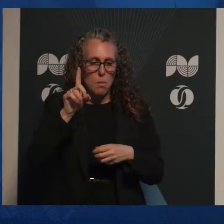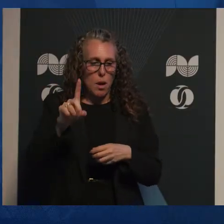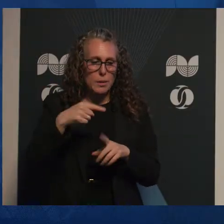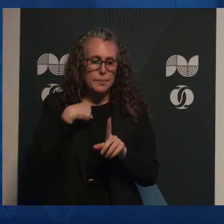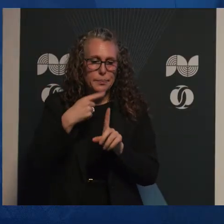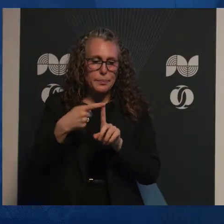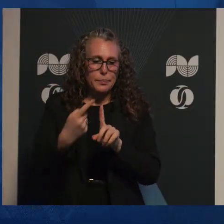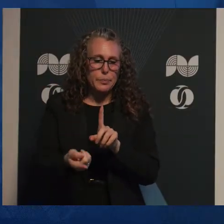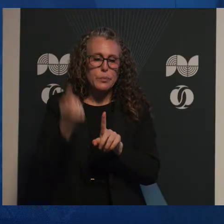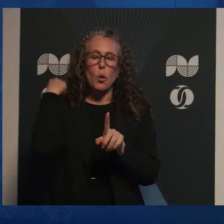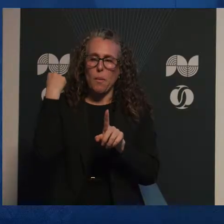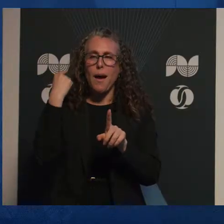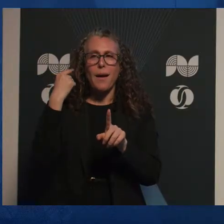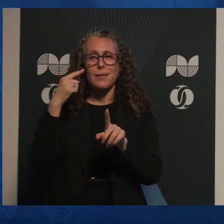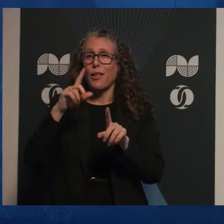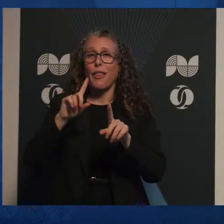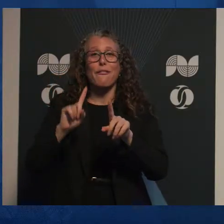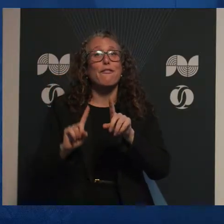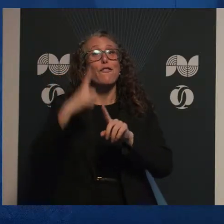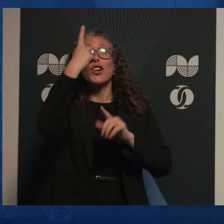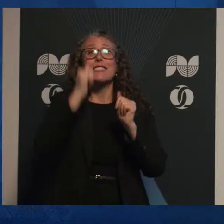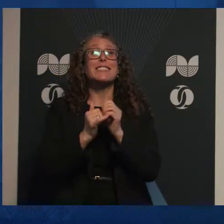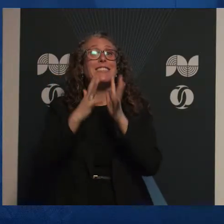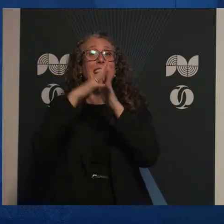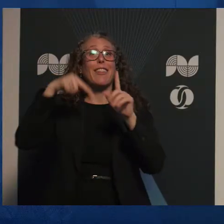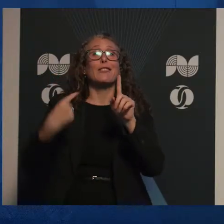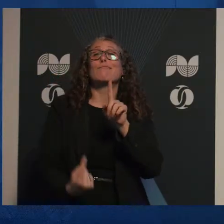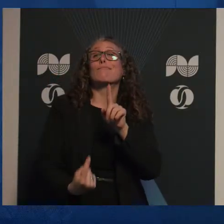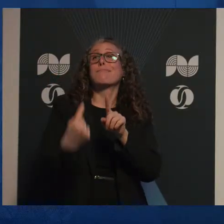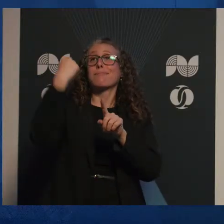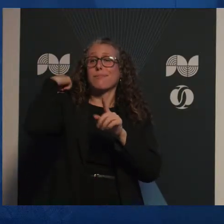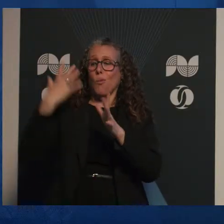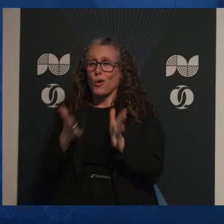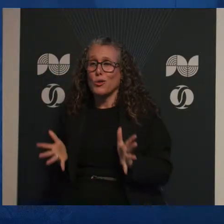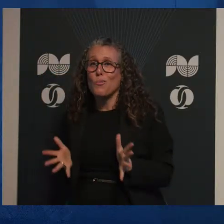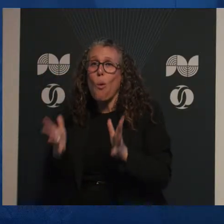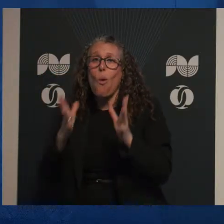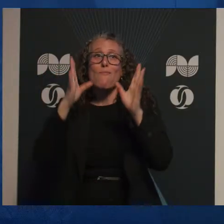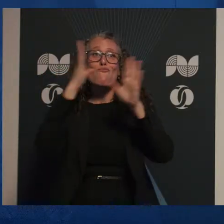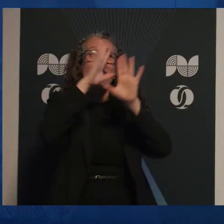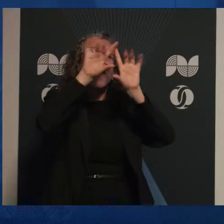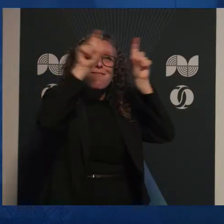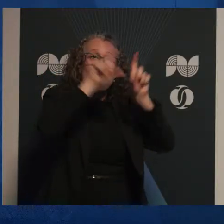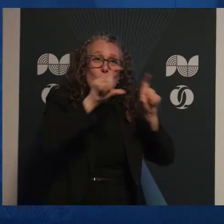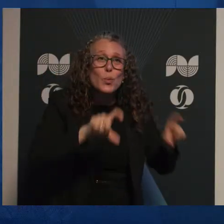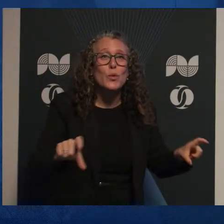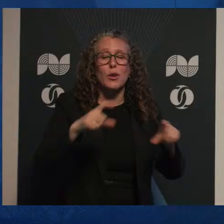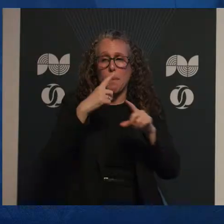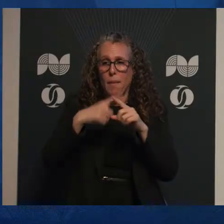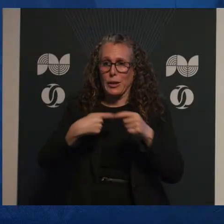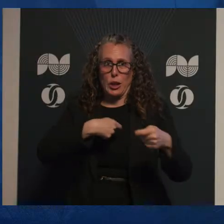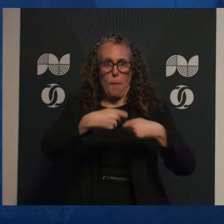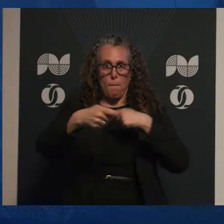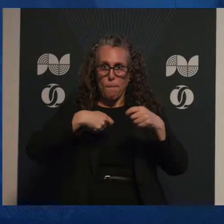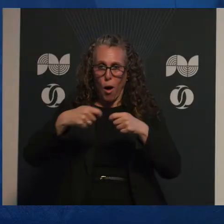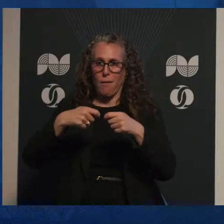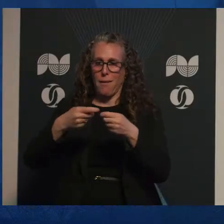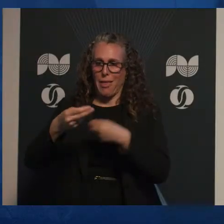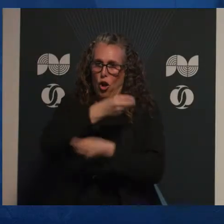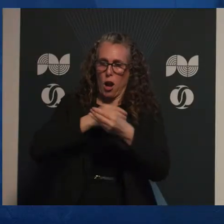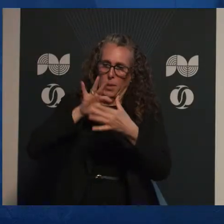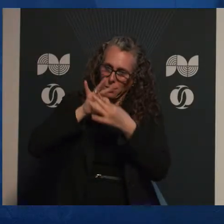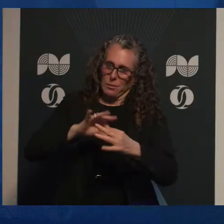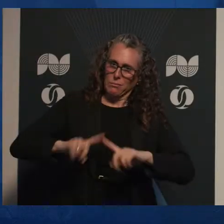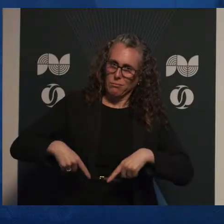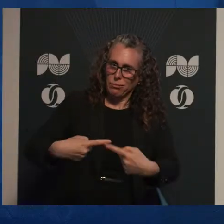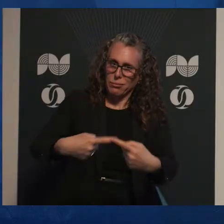to our original mandate in terms of promoting the private sector and promoting sustainable market-based economies. Thank you